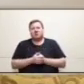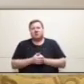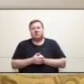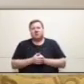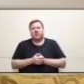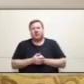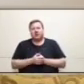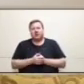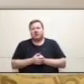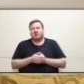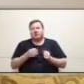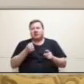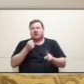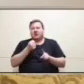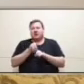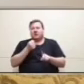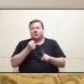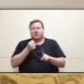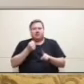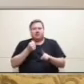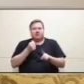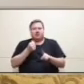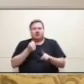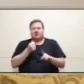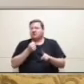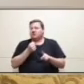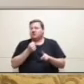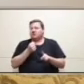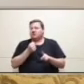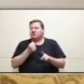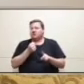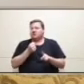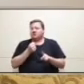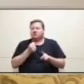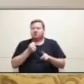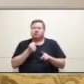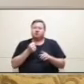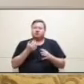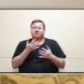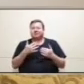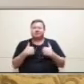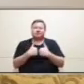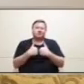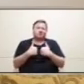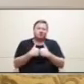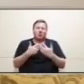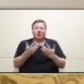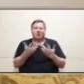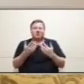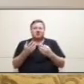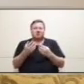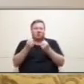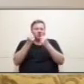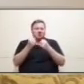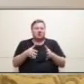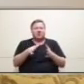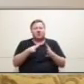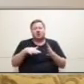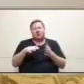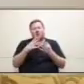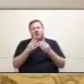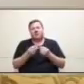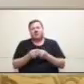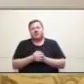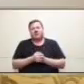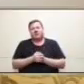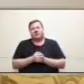What is the impact of the waste, what do you call it, the dumping site that you've established? If we can just get